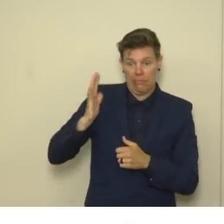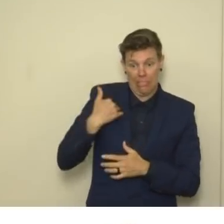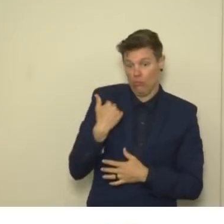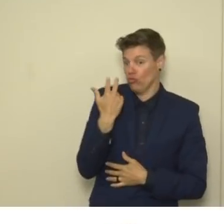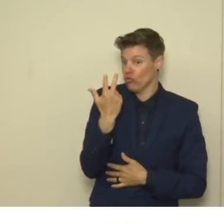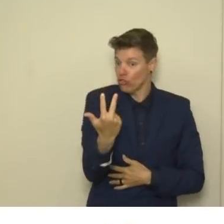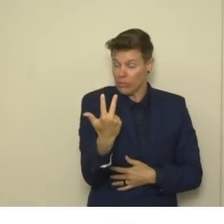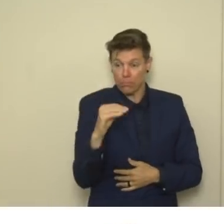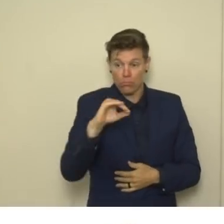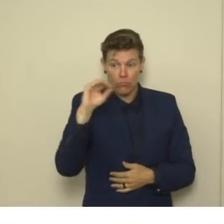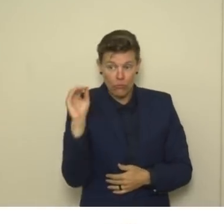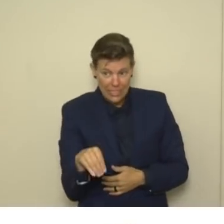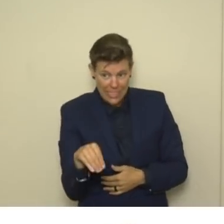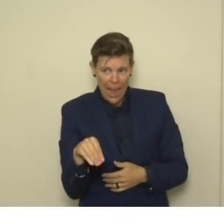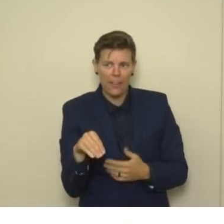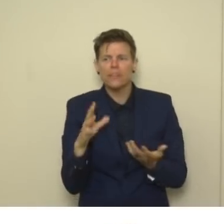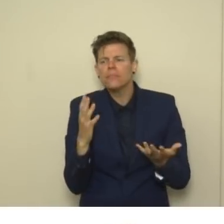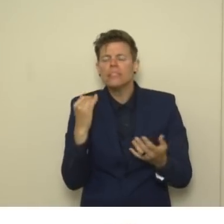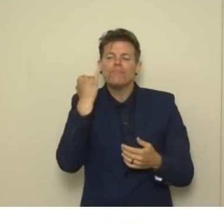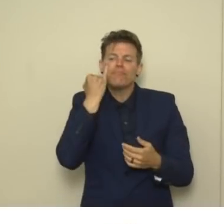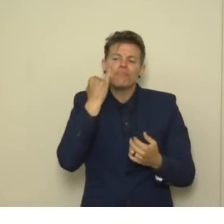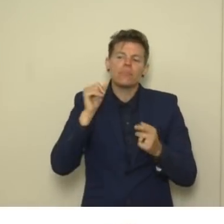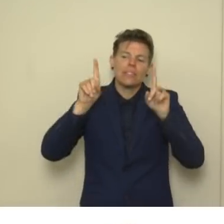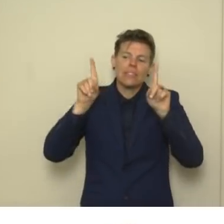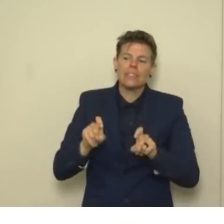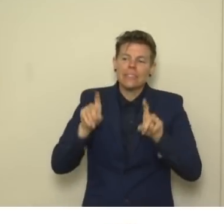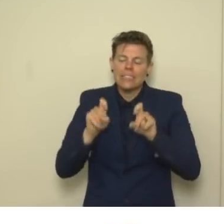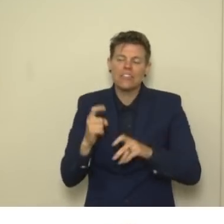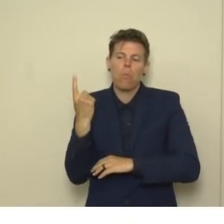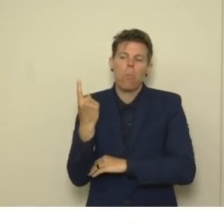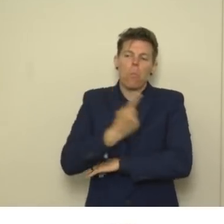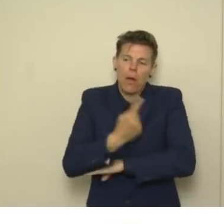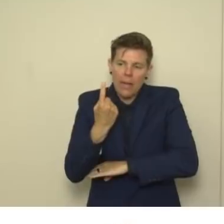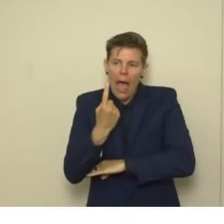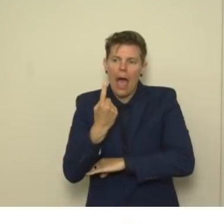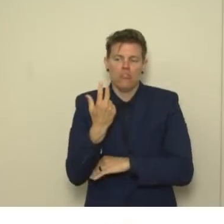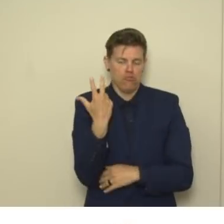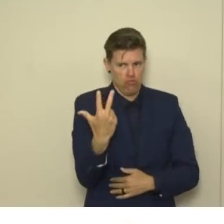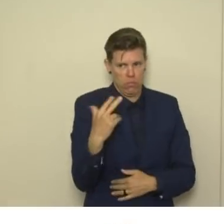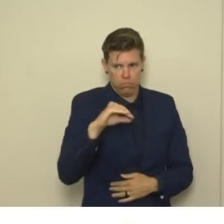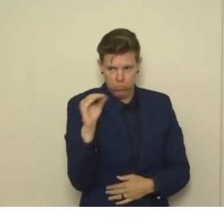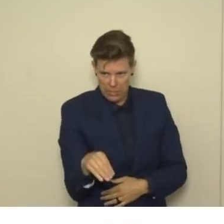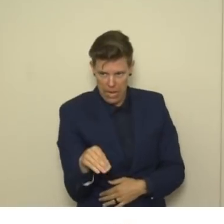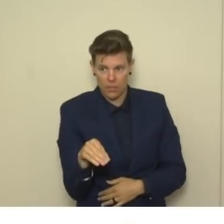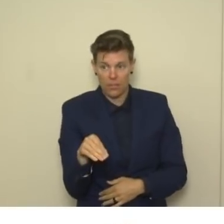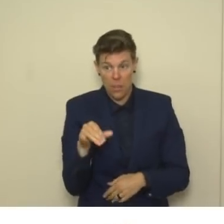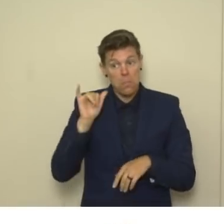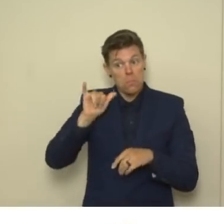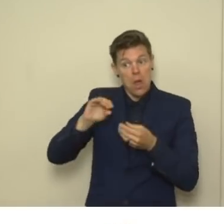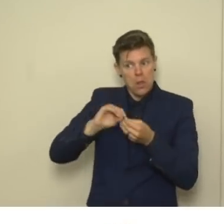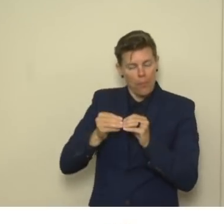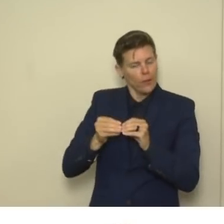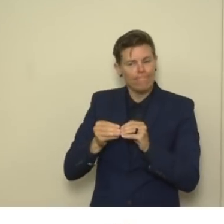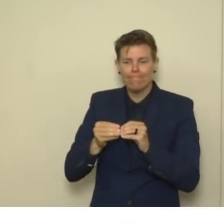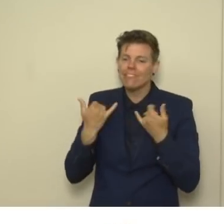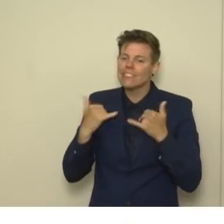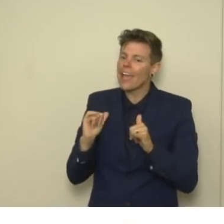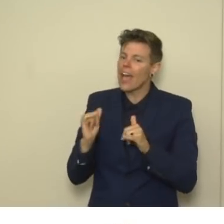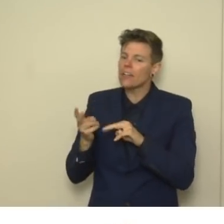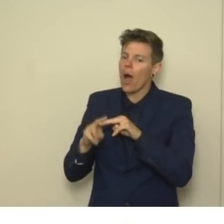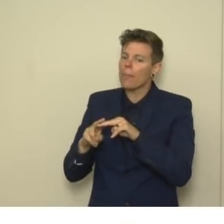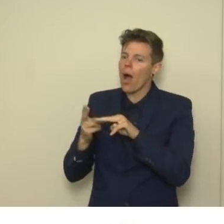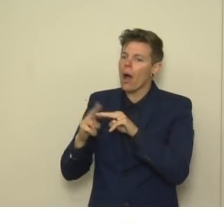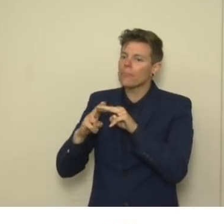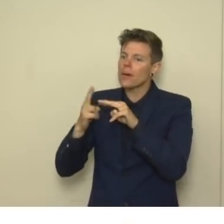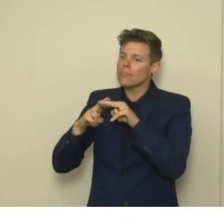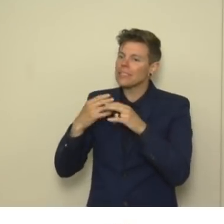given time frame, a day, 3% of those tests were positive. That continues to increase, and in some areas, it's